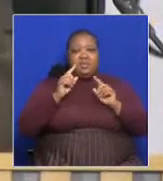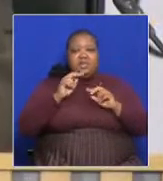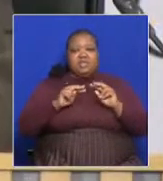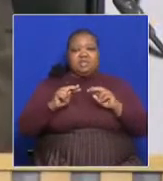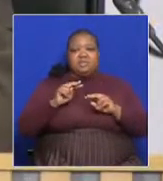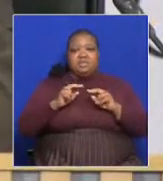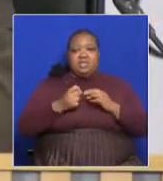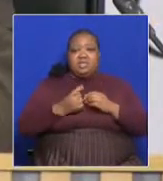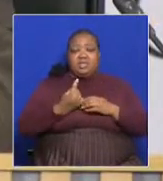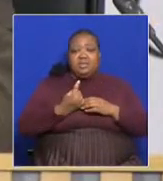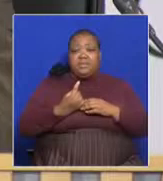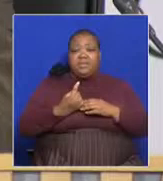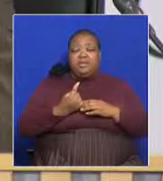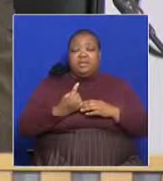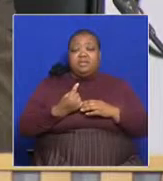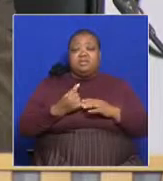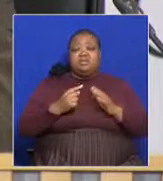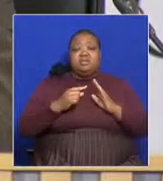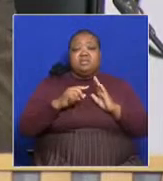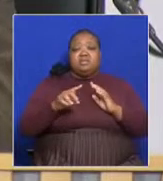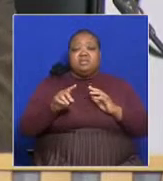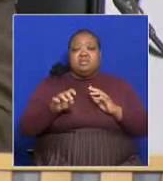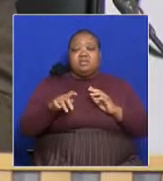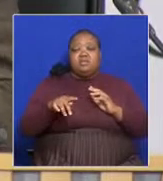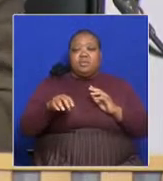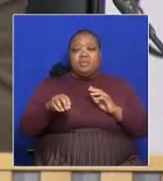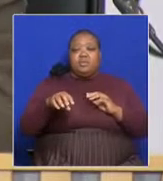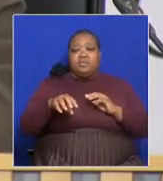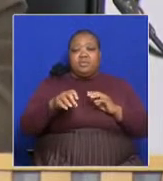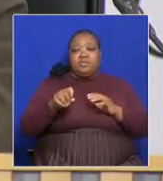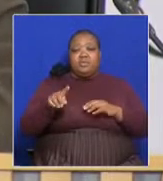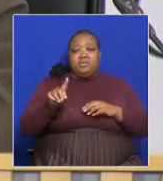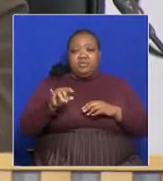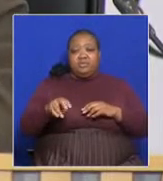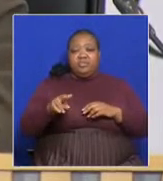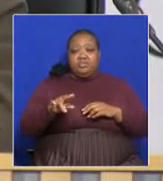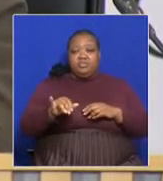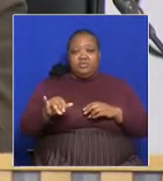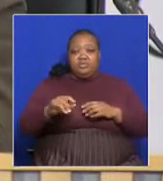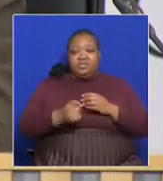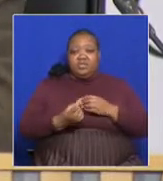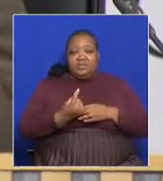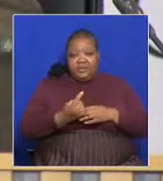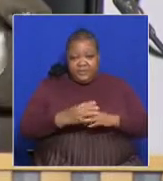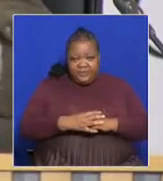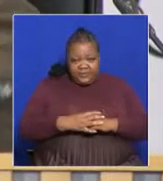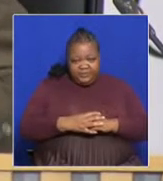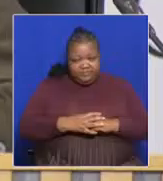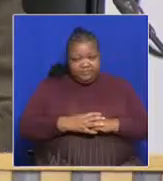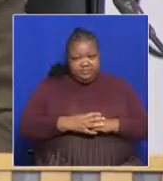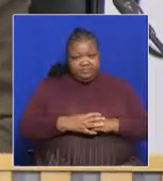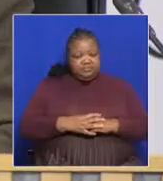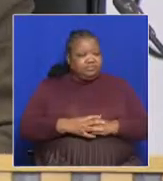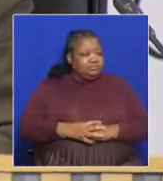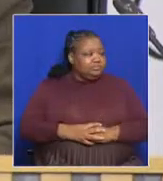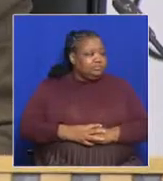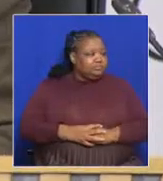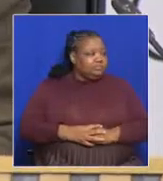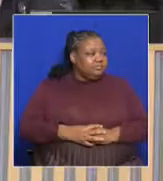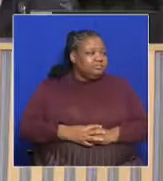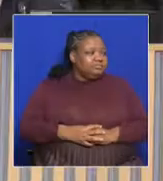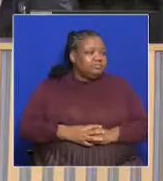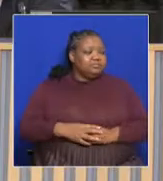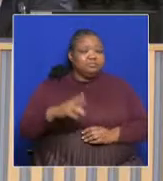at the depot on the 1st of July, right? I also attached the process. Well, remember you said your complaint is he